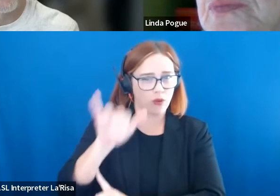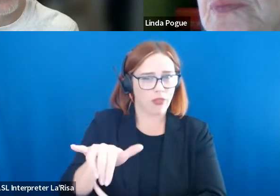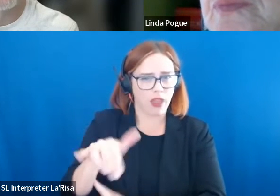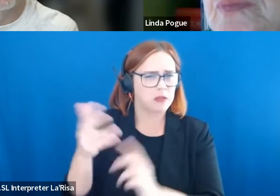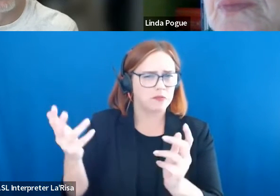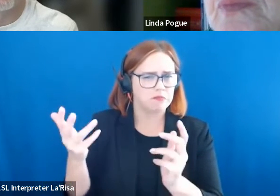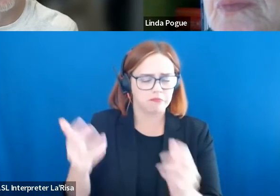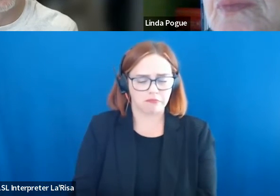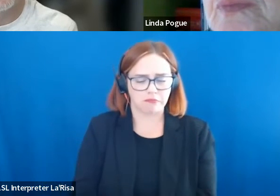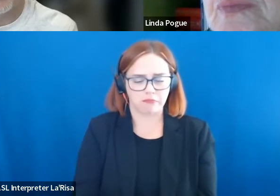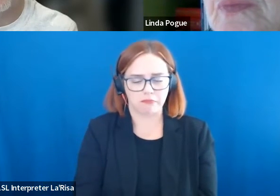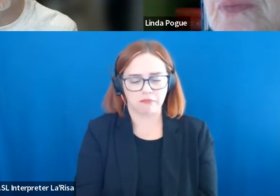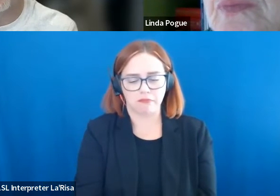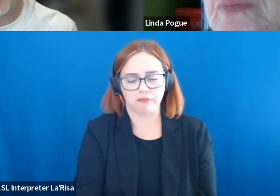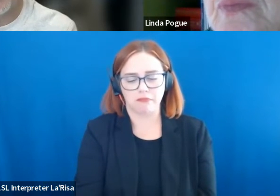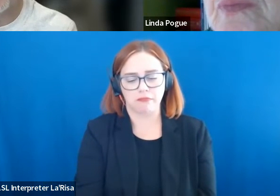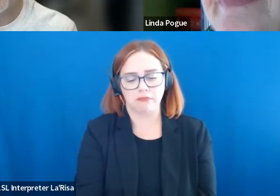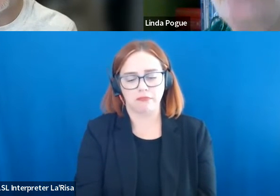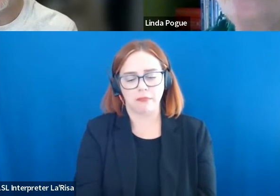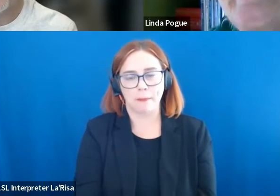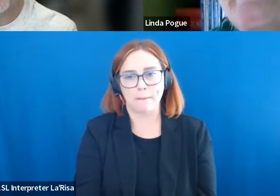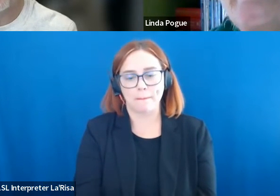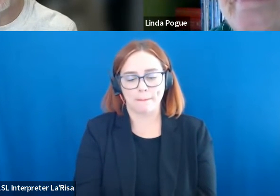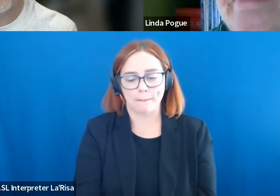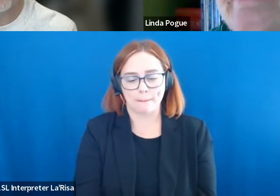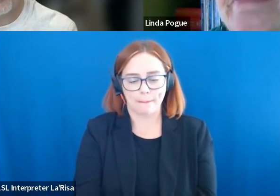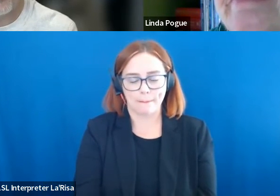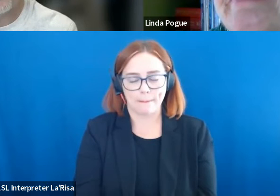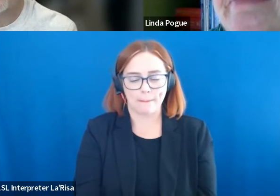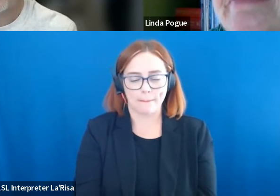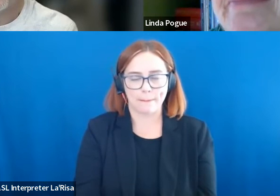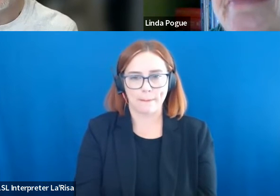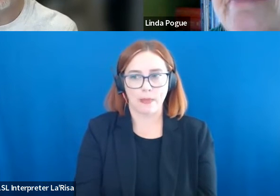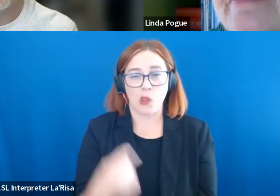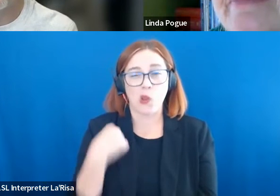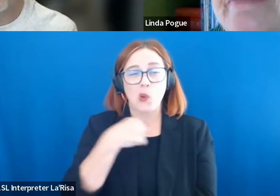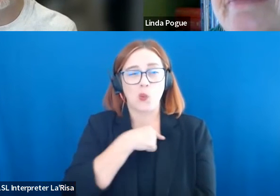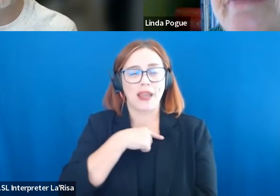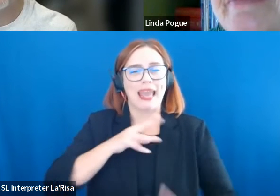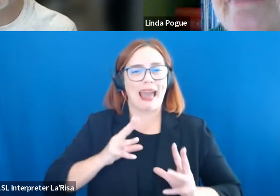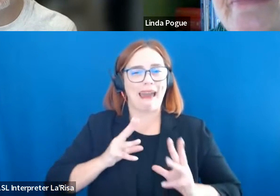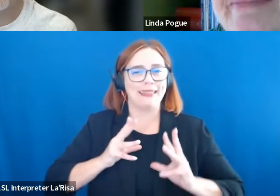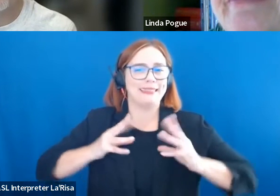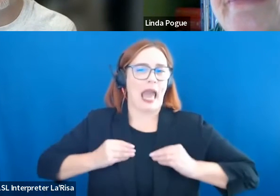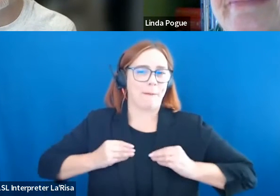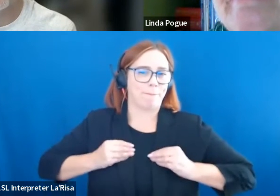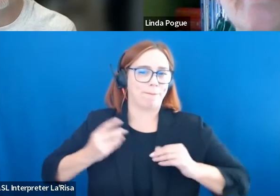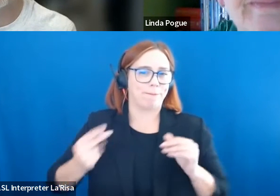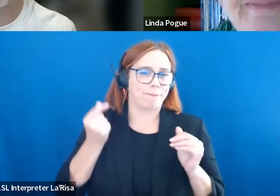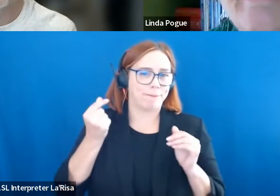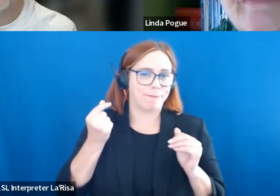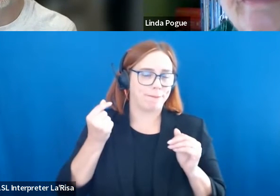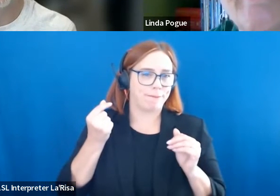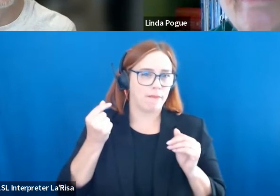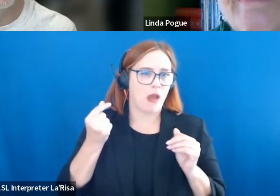I would say it's more of we adapt on the fly when it comes to it. We're always, you know, Linda, we're always looking for new